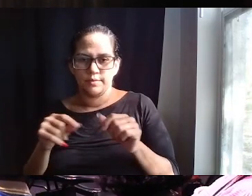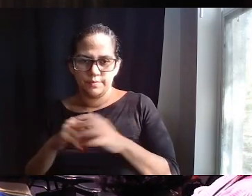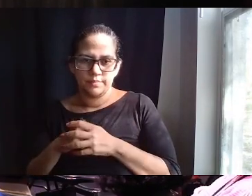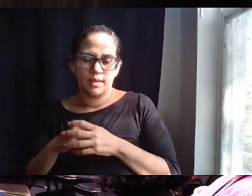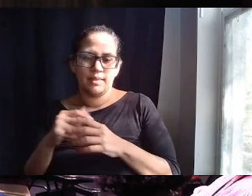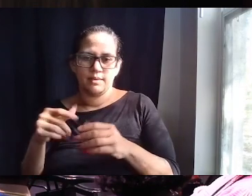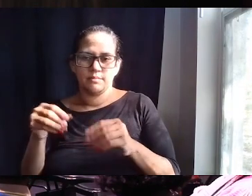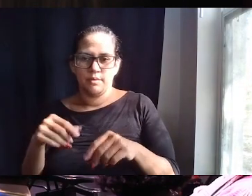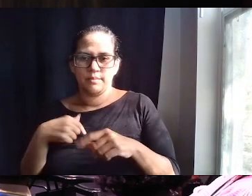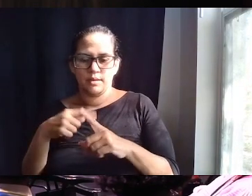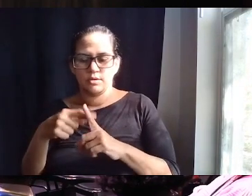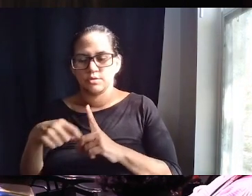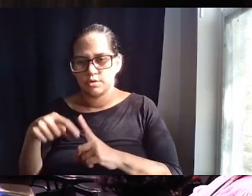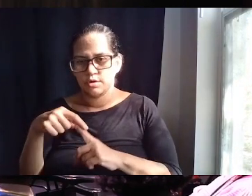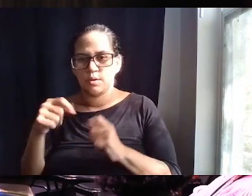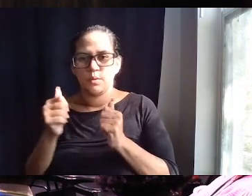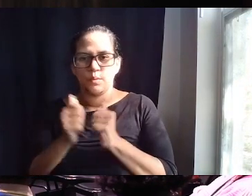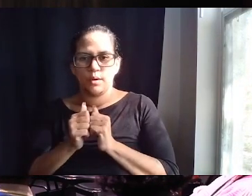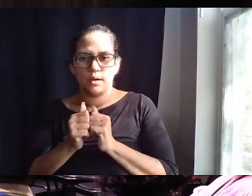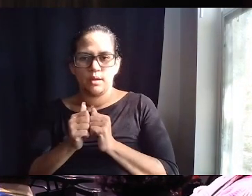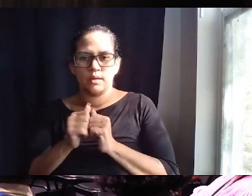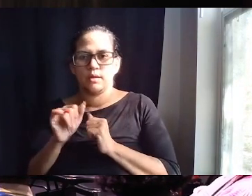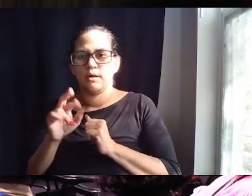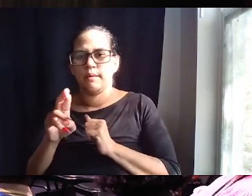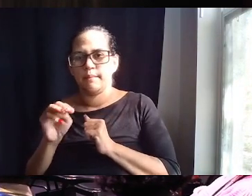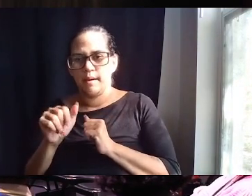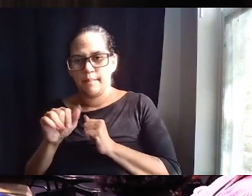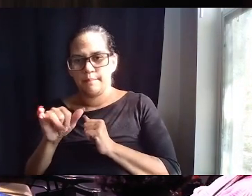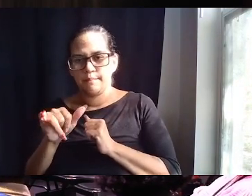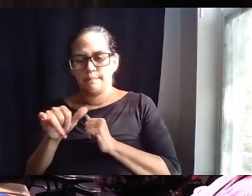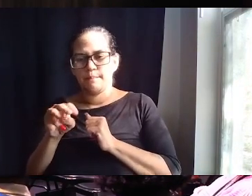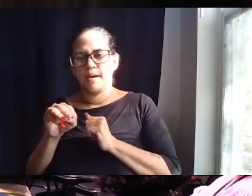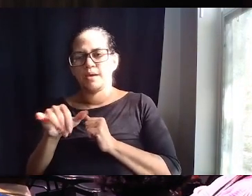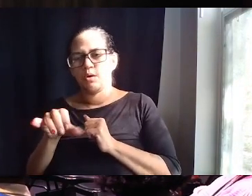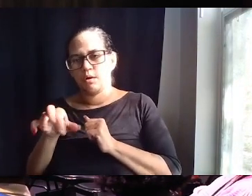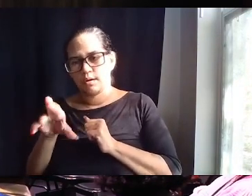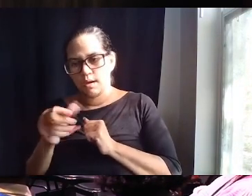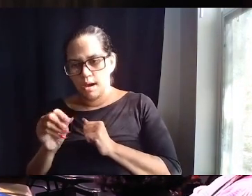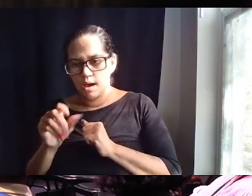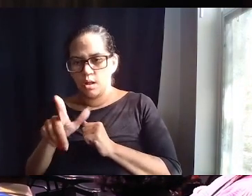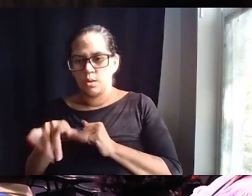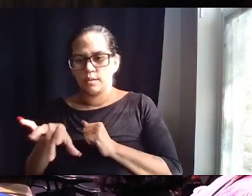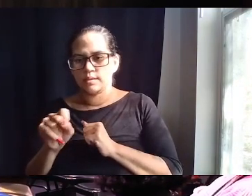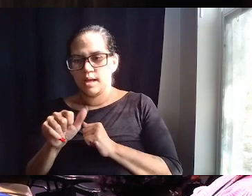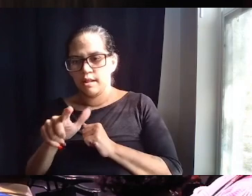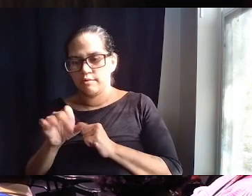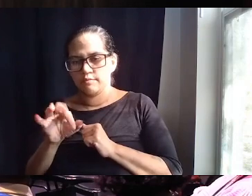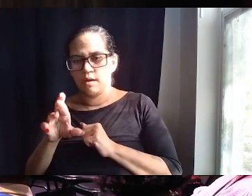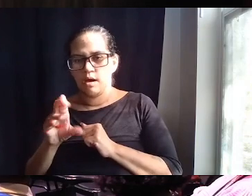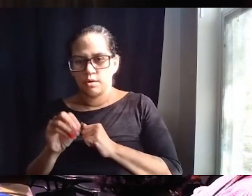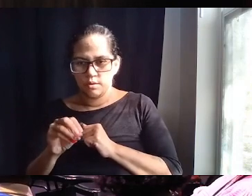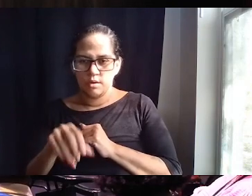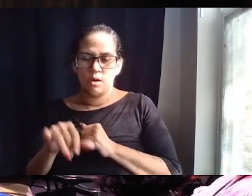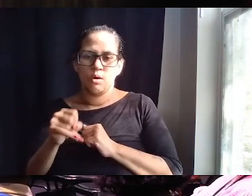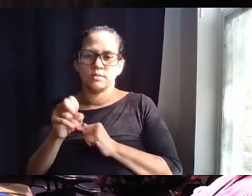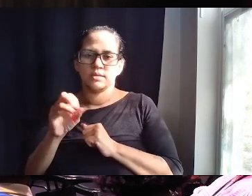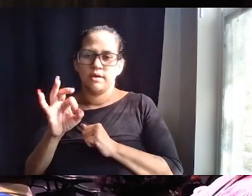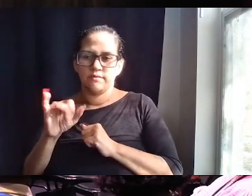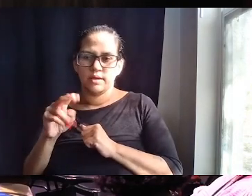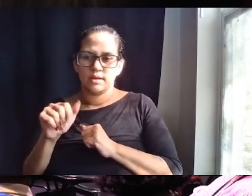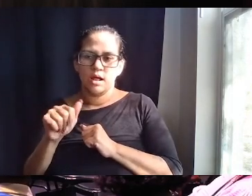with Irma Mayorga and Luis Alfaro and Josefina Lopez, and I am definitely in the wrong